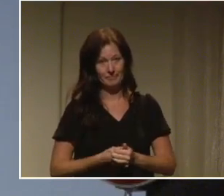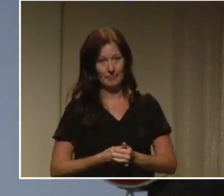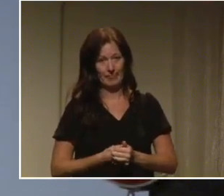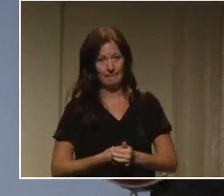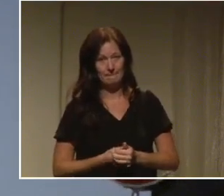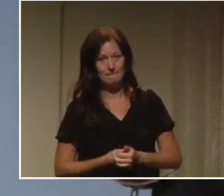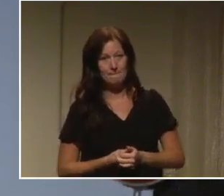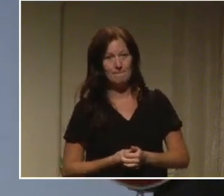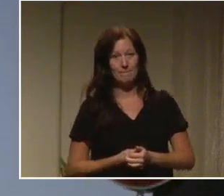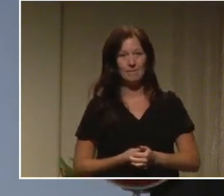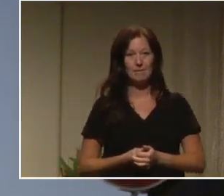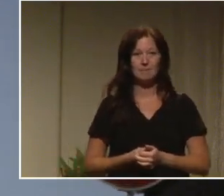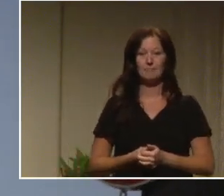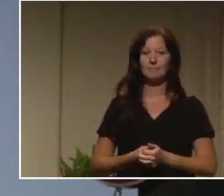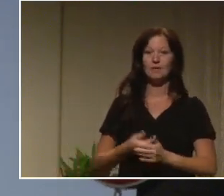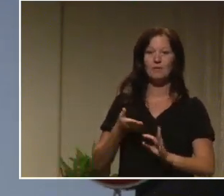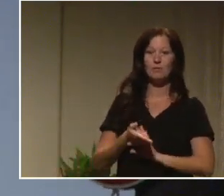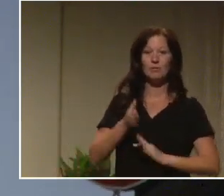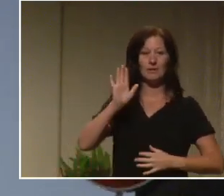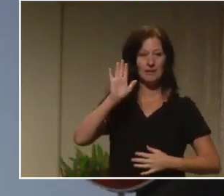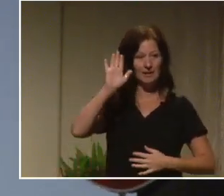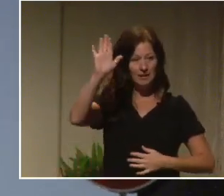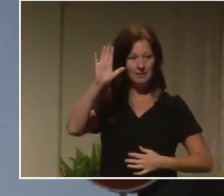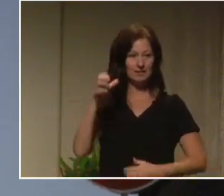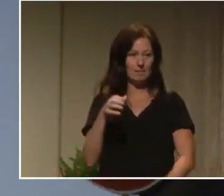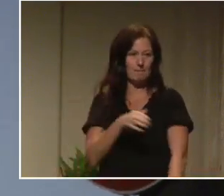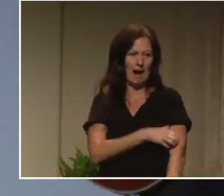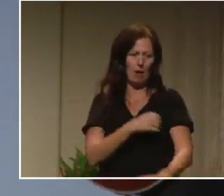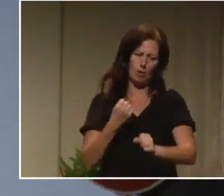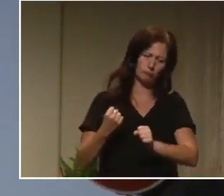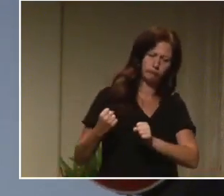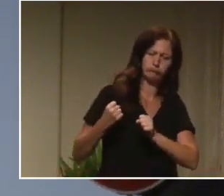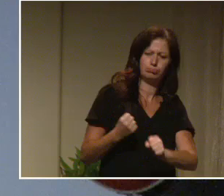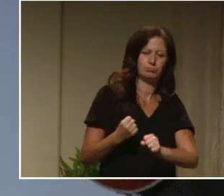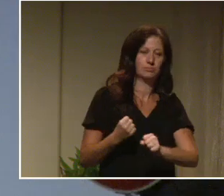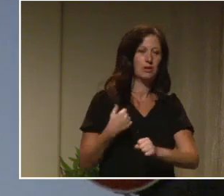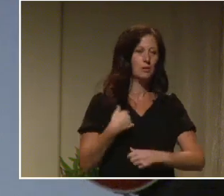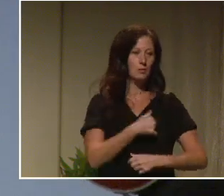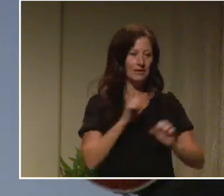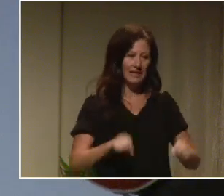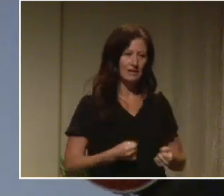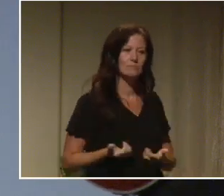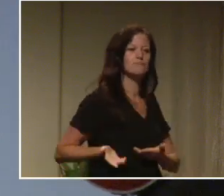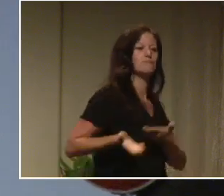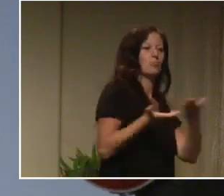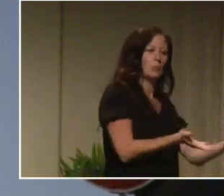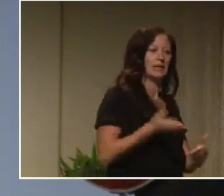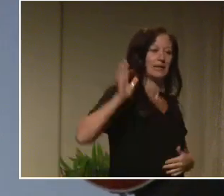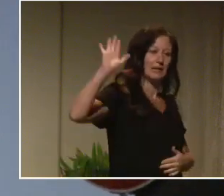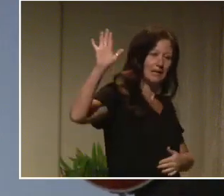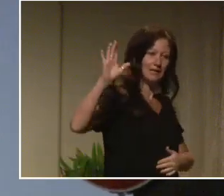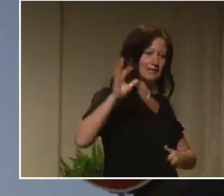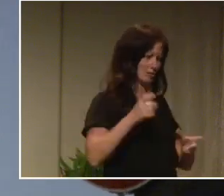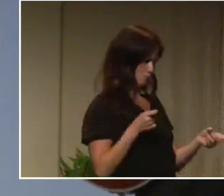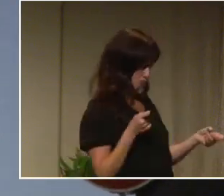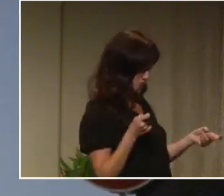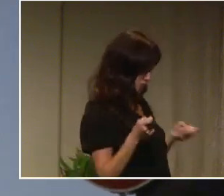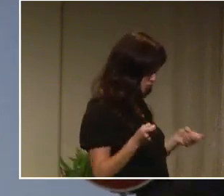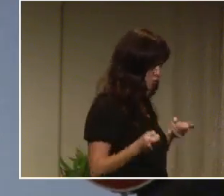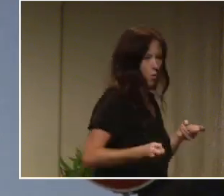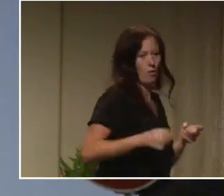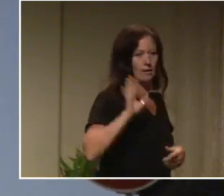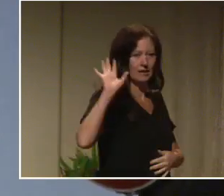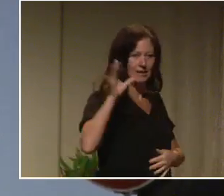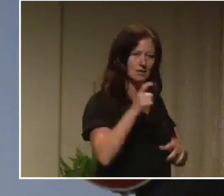Through his power, we go and we bring his great rule to our workplaces, to our communities, our